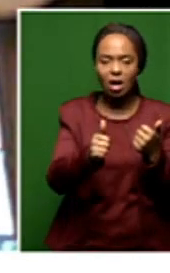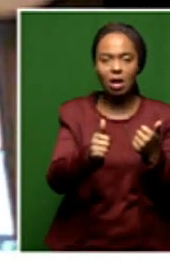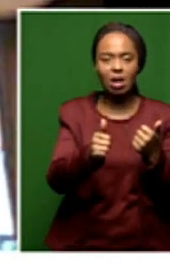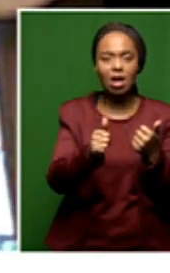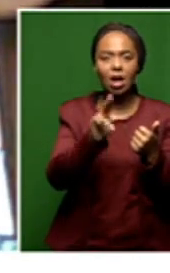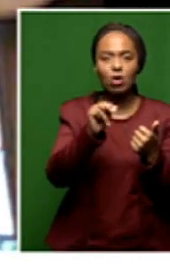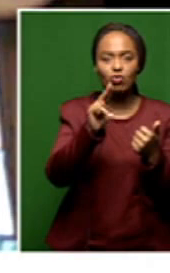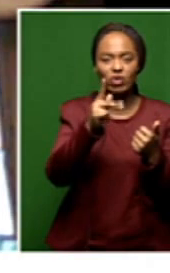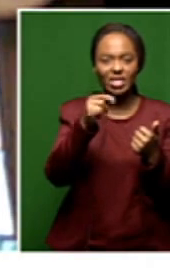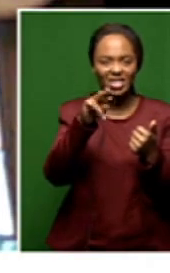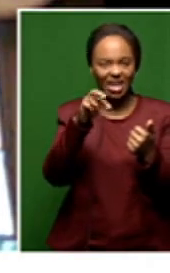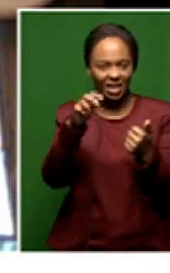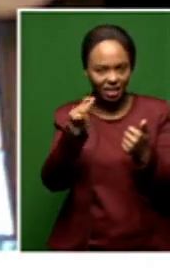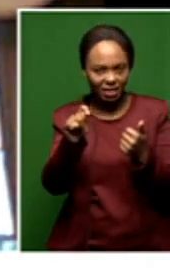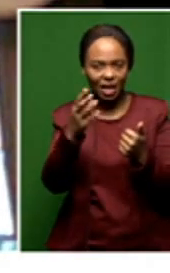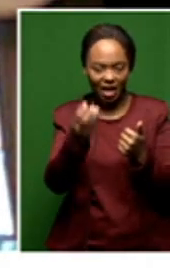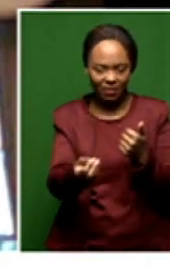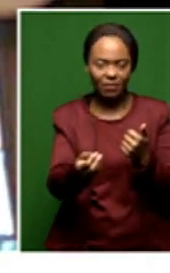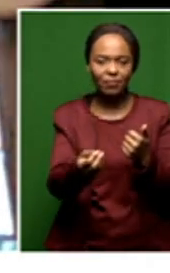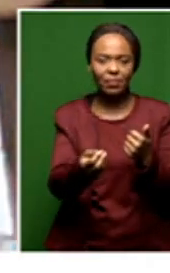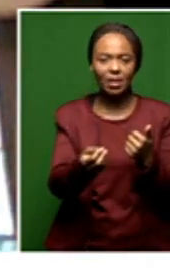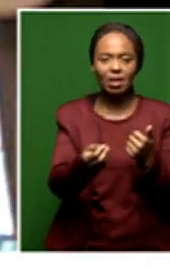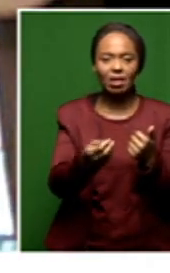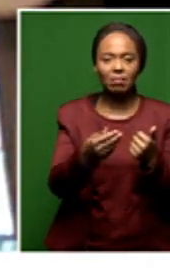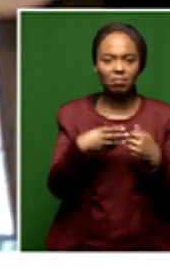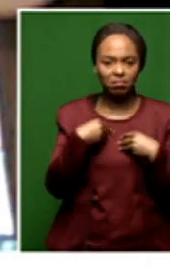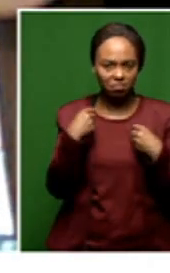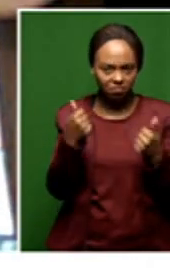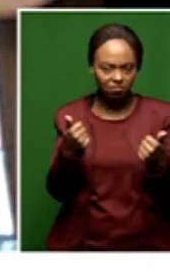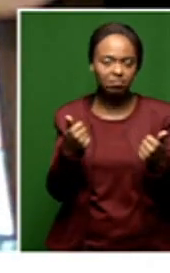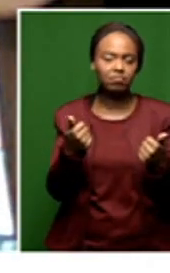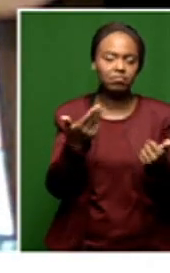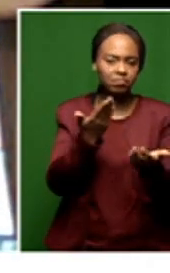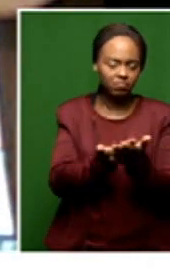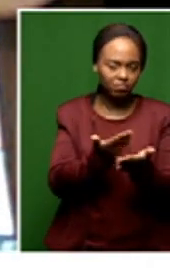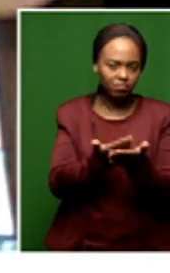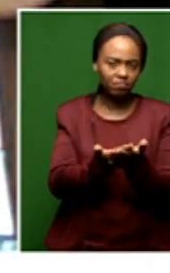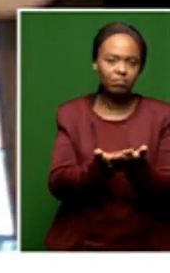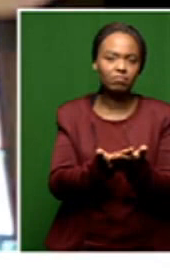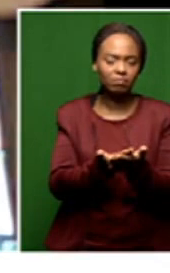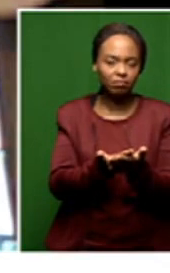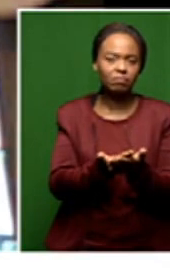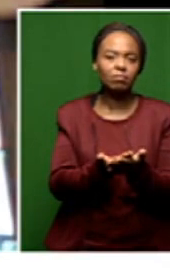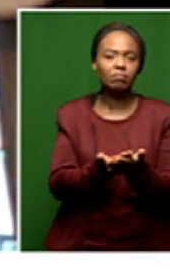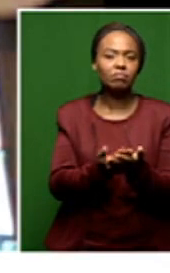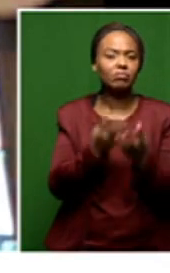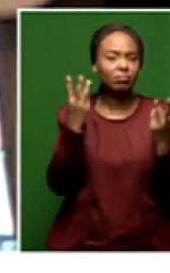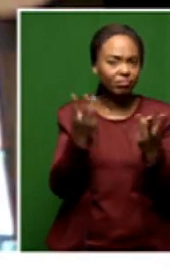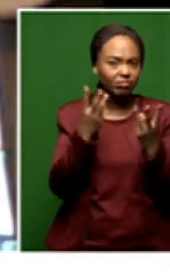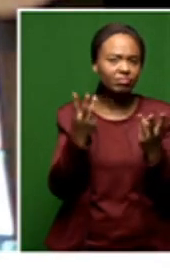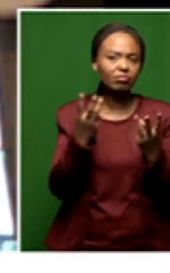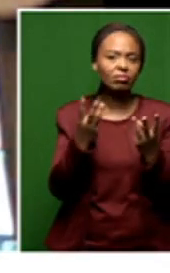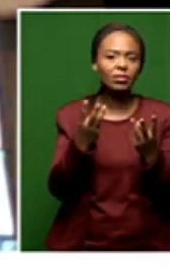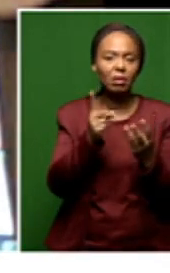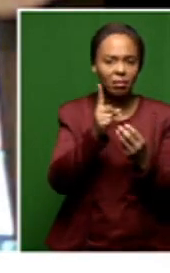And in 10 years, 5 years probably time, that will people will probably be growing it